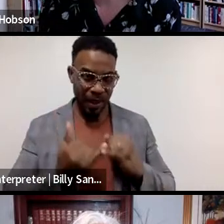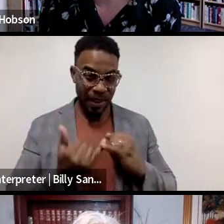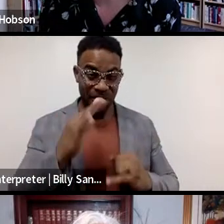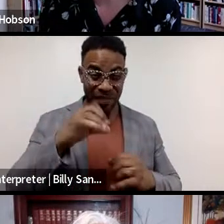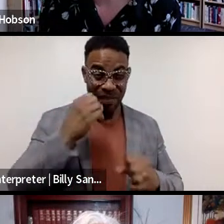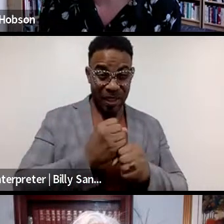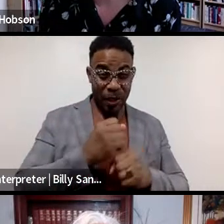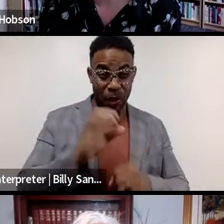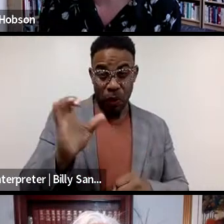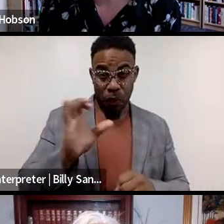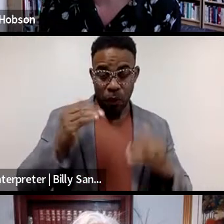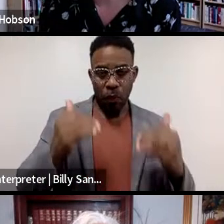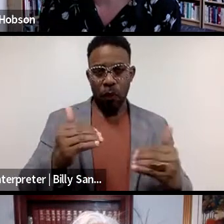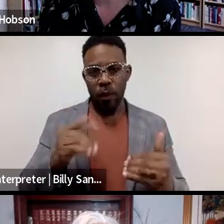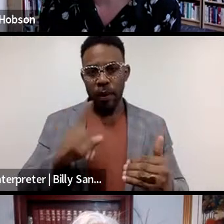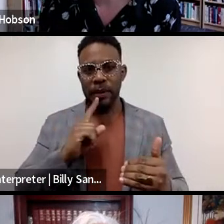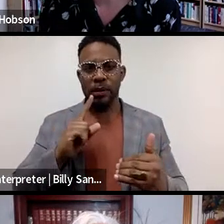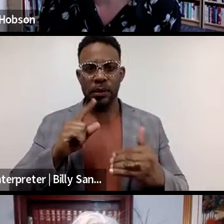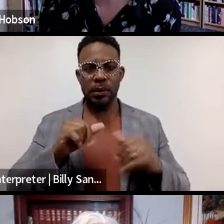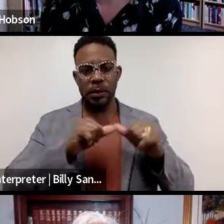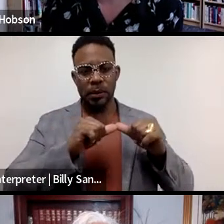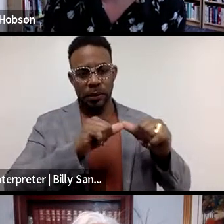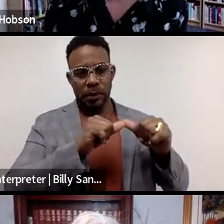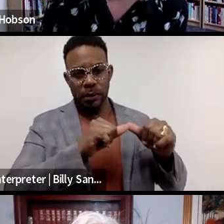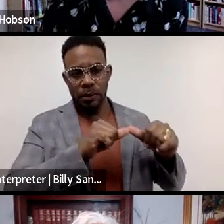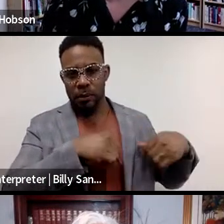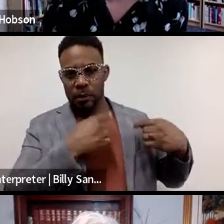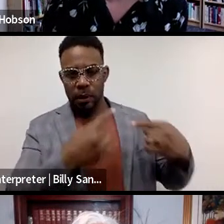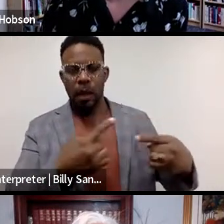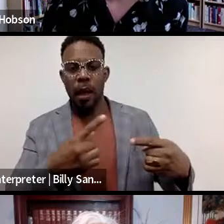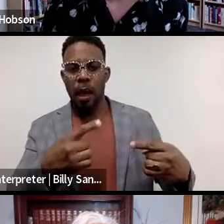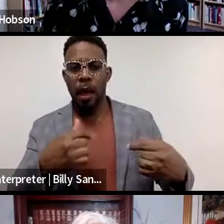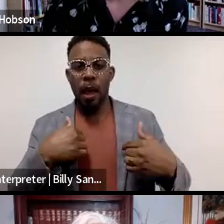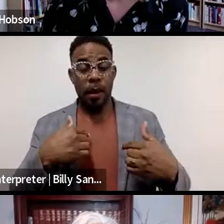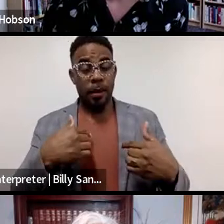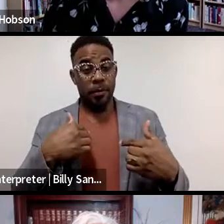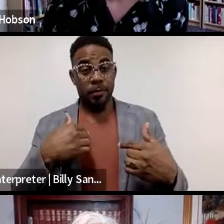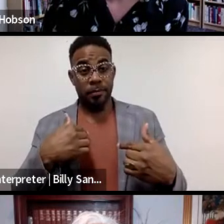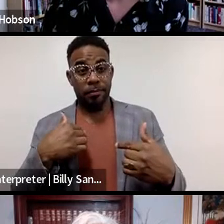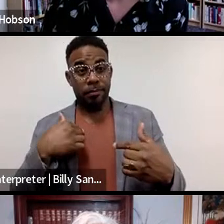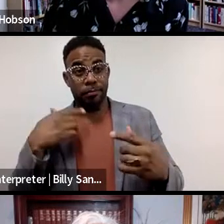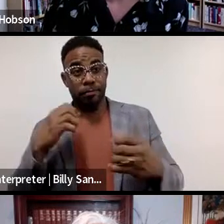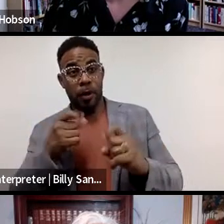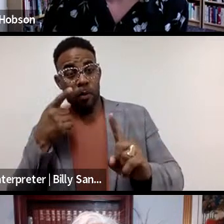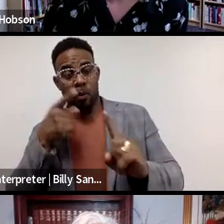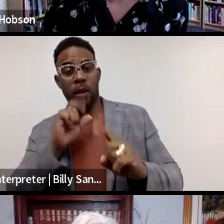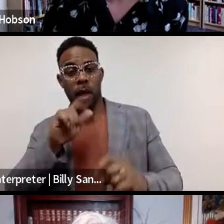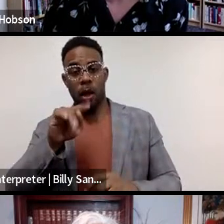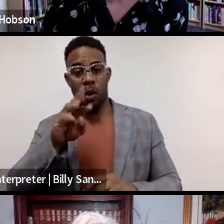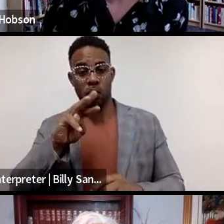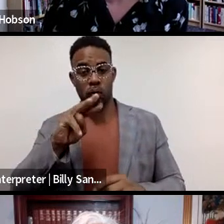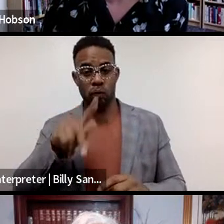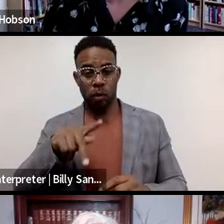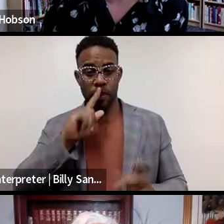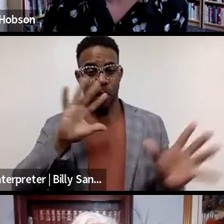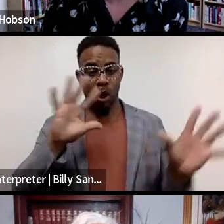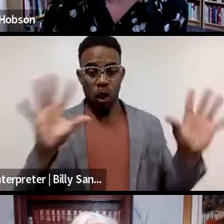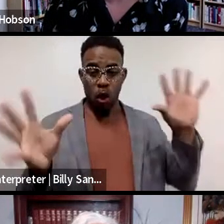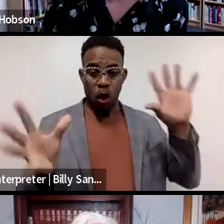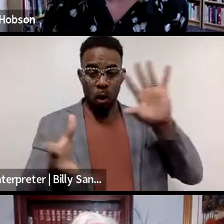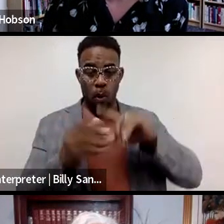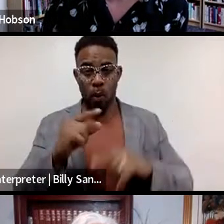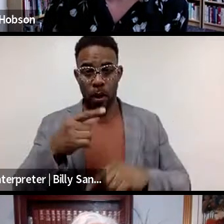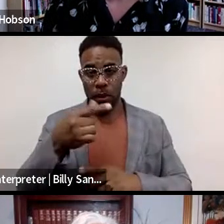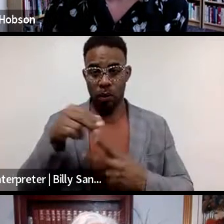of the conservative movement is the continuity. I argue that Trump is the culmination of where the